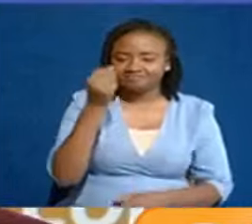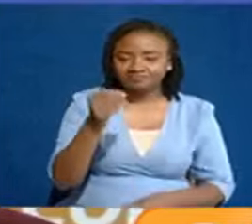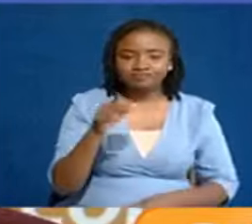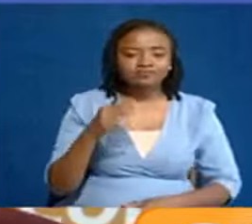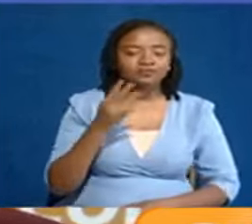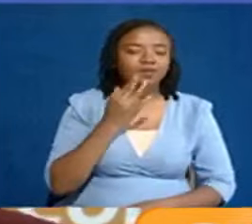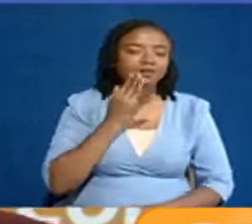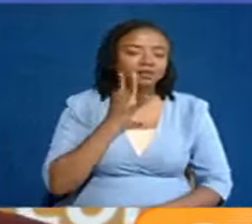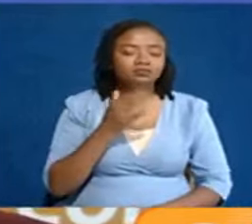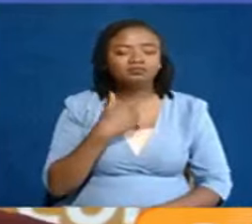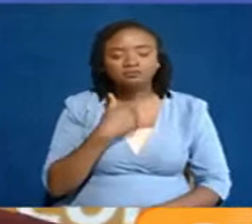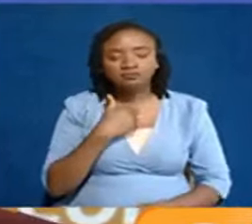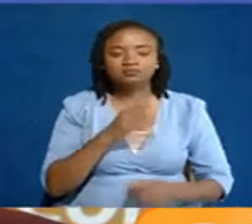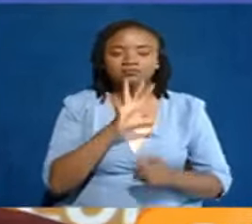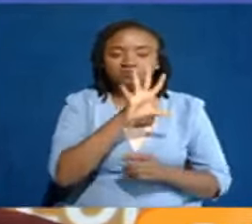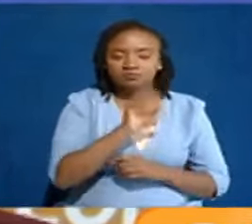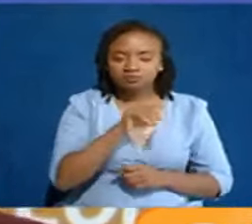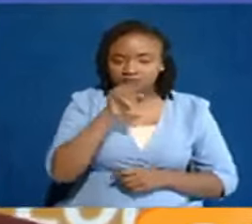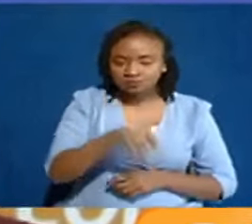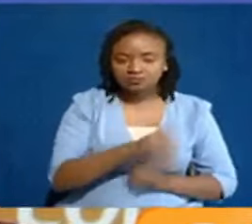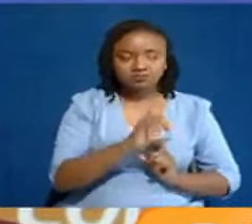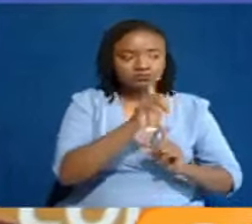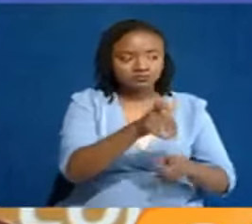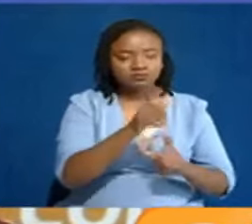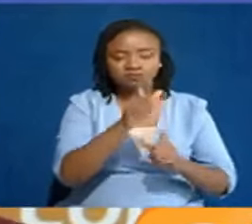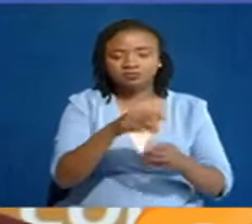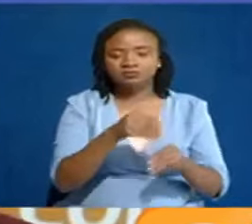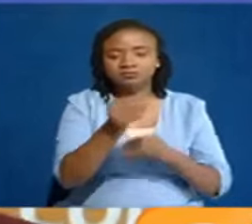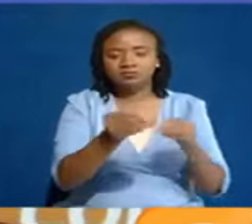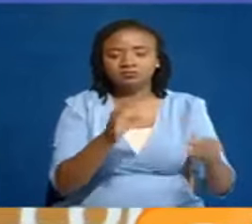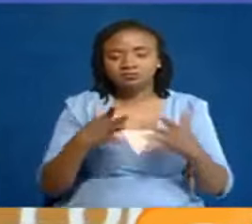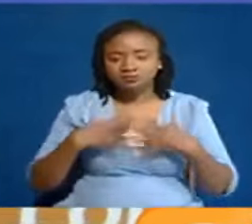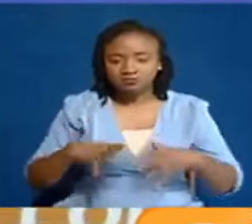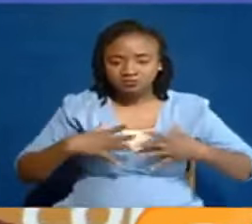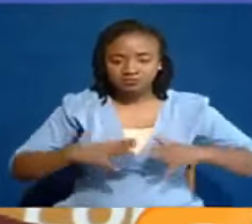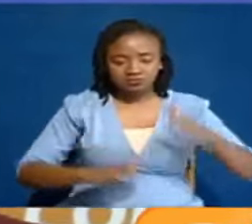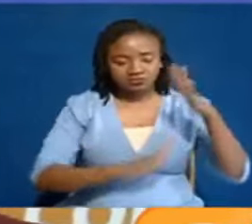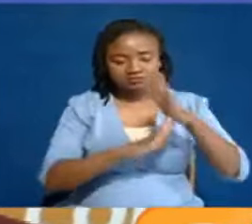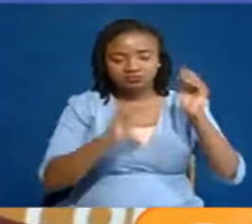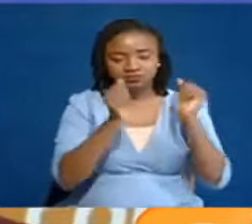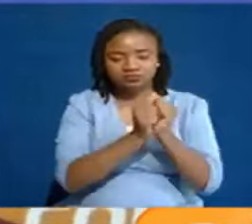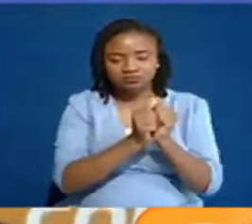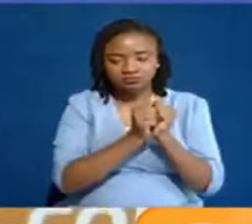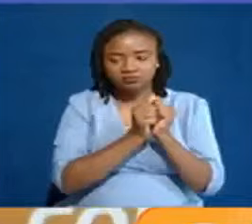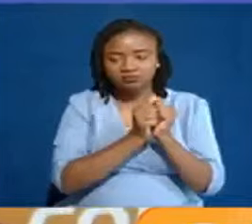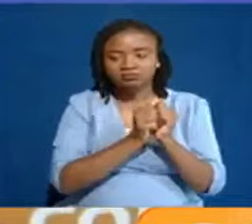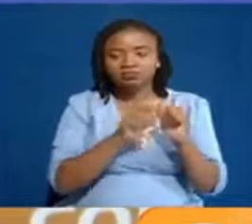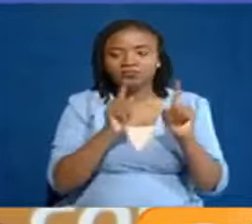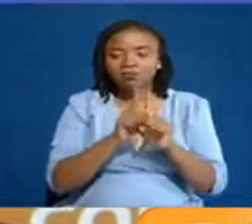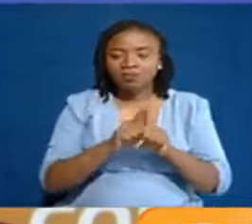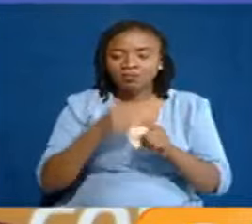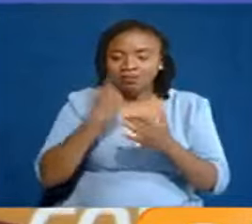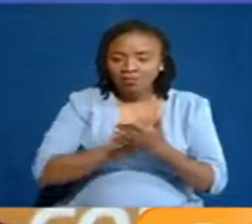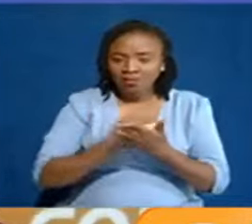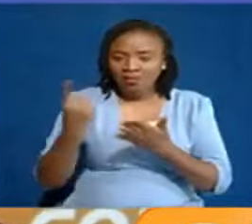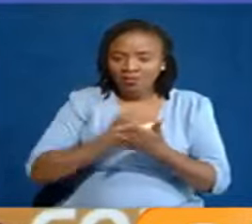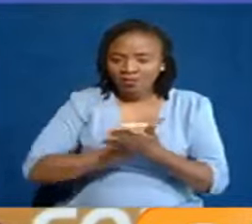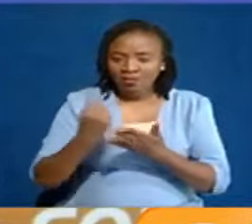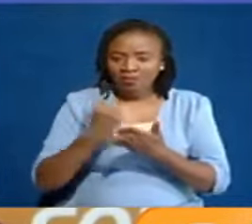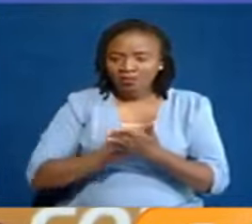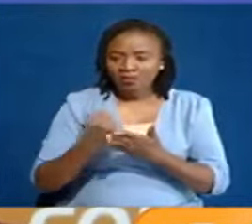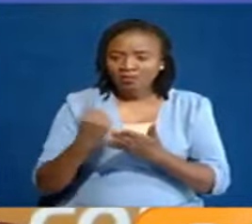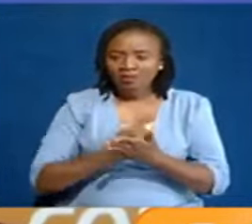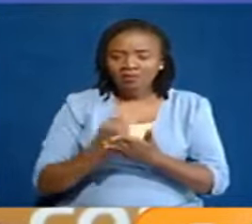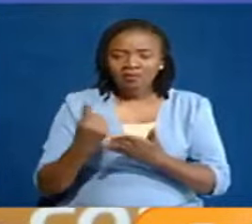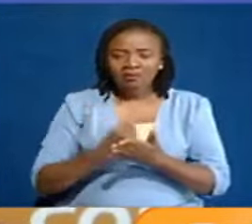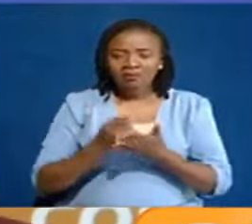have 50,000, that is 50,000 shilling that is distributed among the top 10 players of the day, and every week the